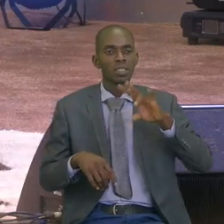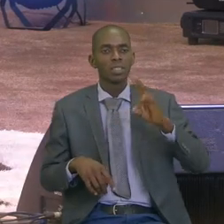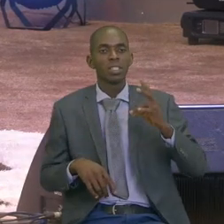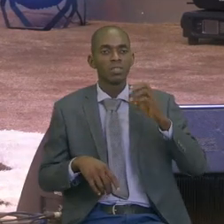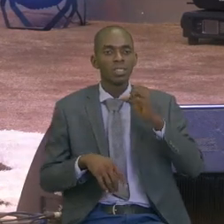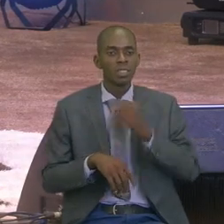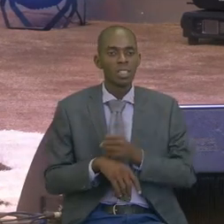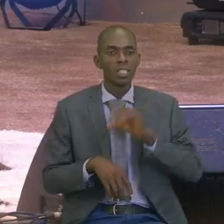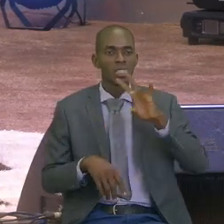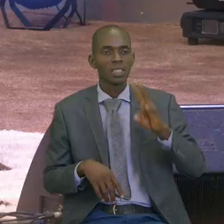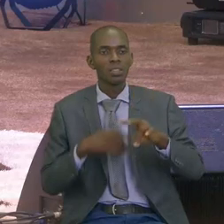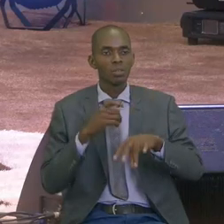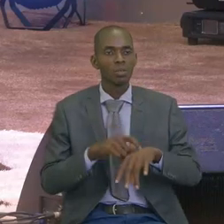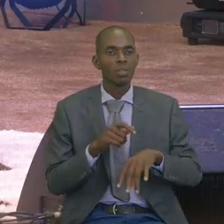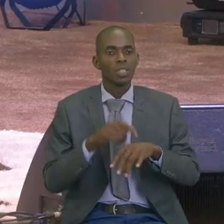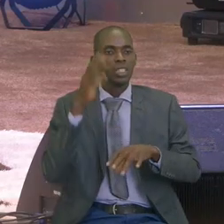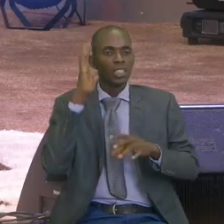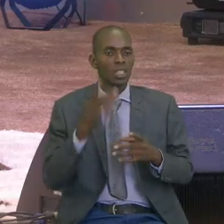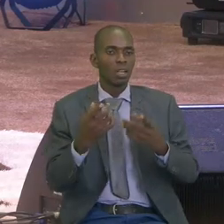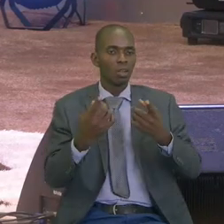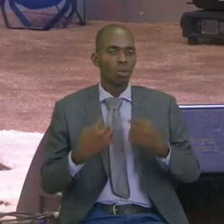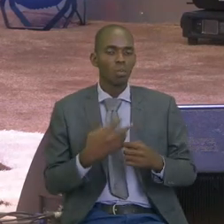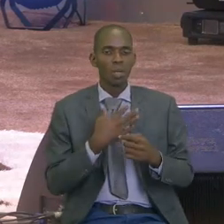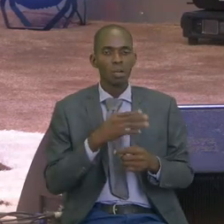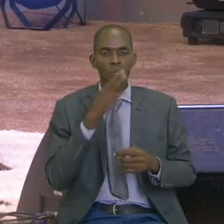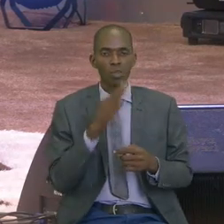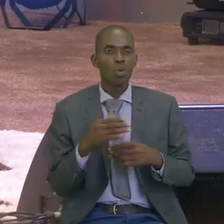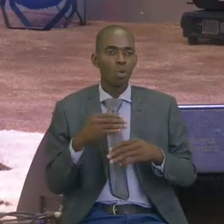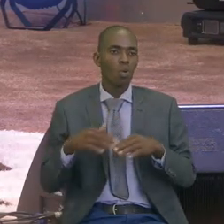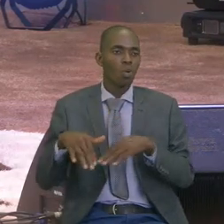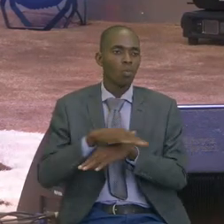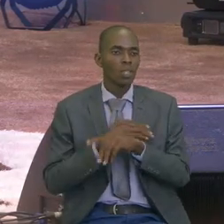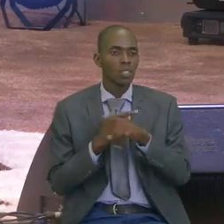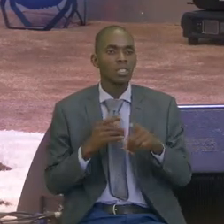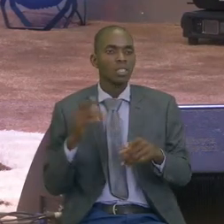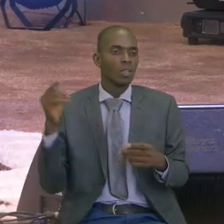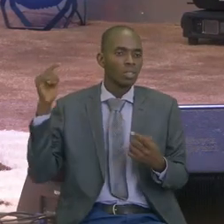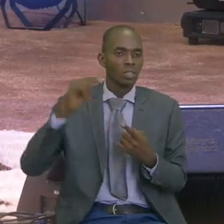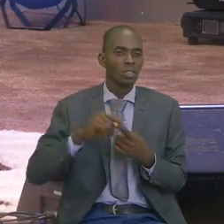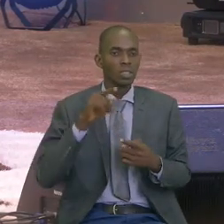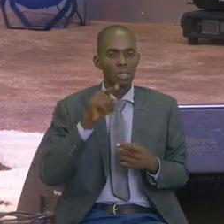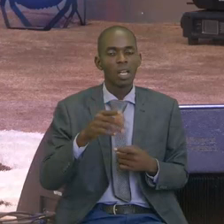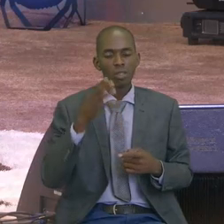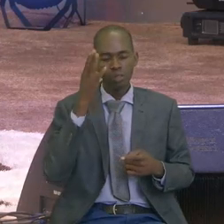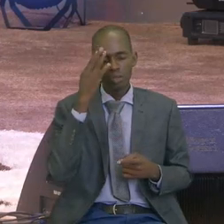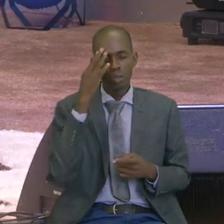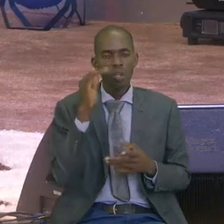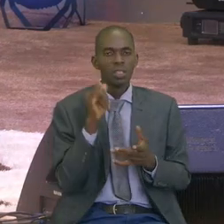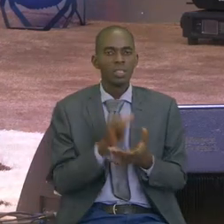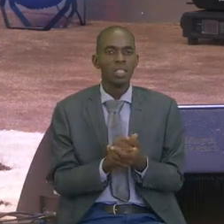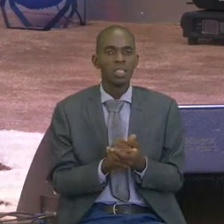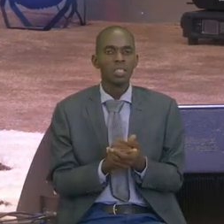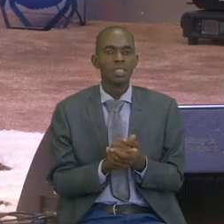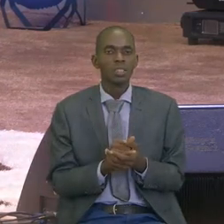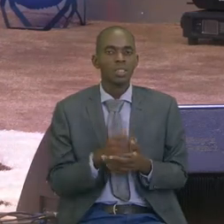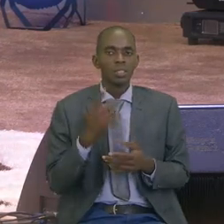seven seasons shall pass over thee, till thou know that the